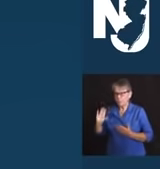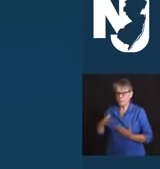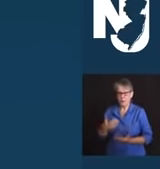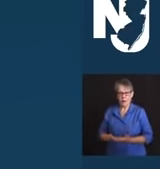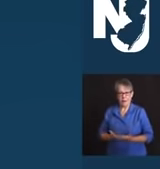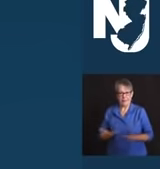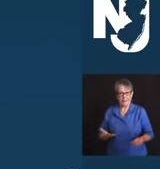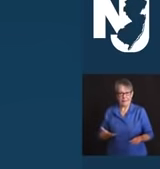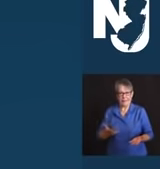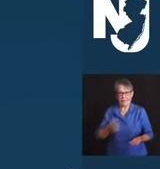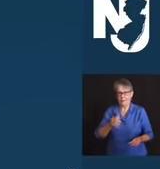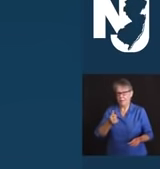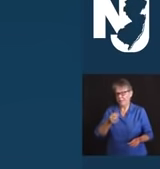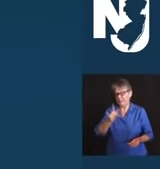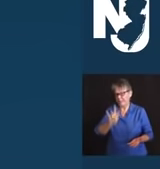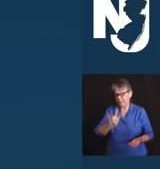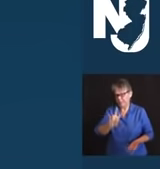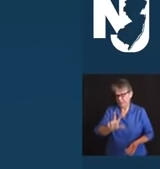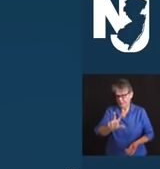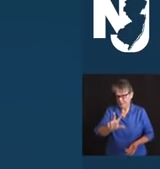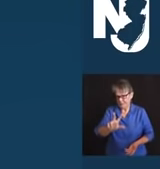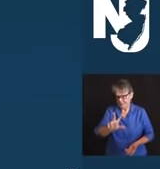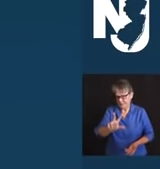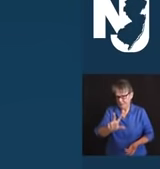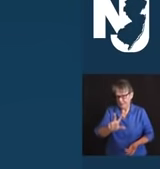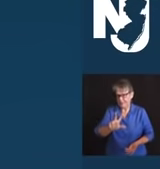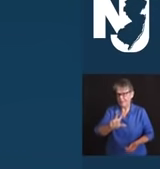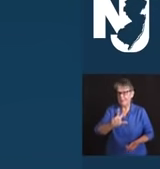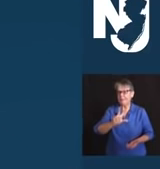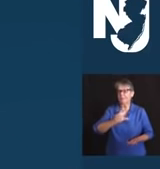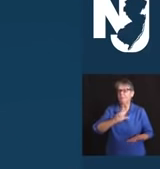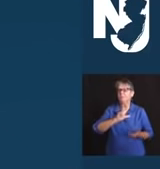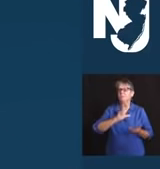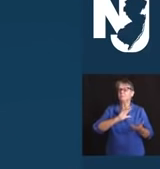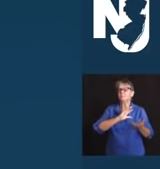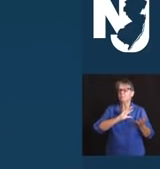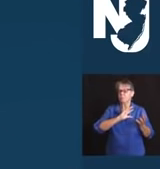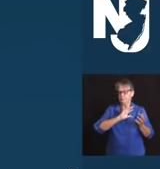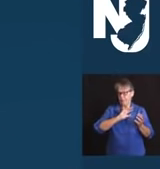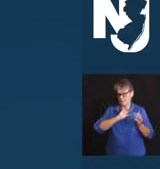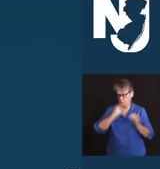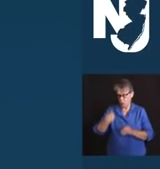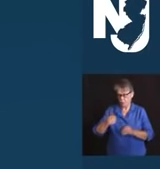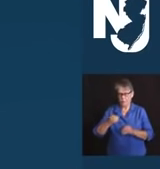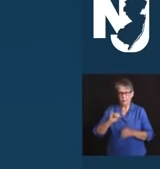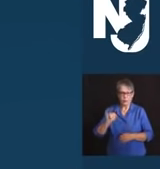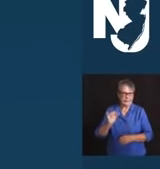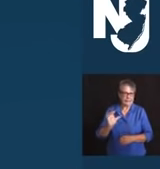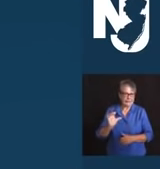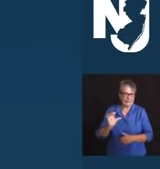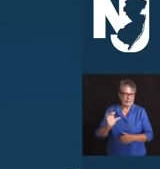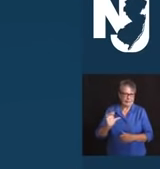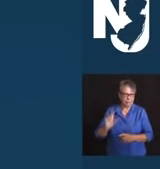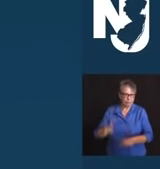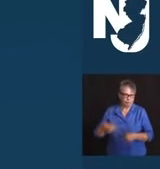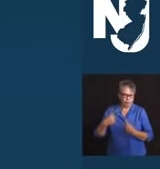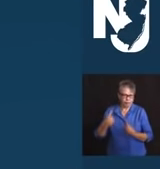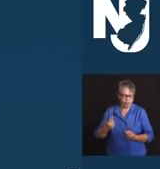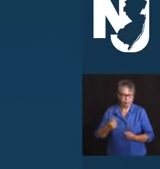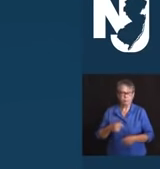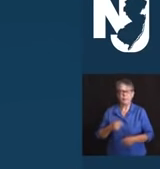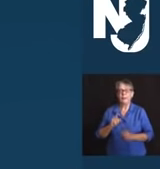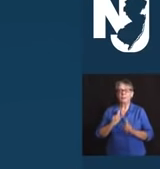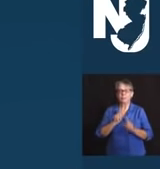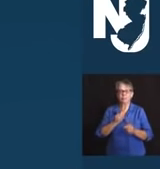Jersey City, where he was raised and educated. He attended St. Peter's University in 1995, joined the Jersey